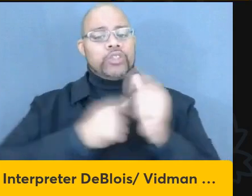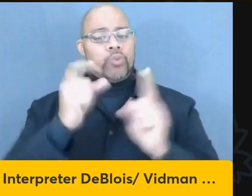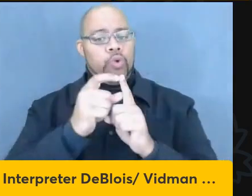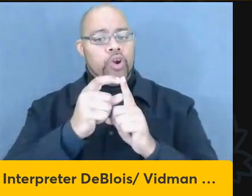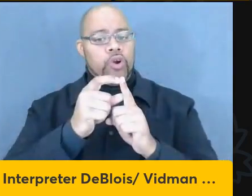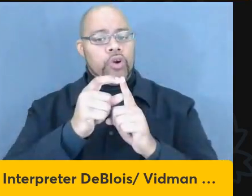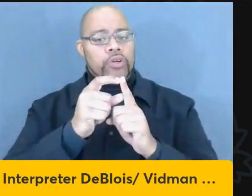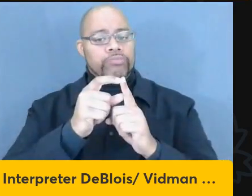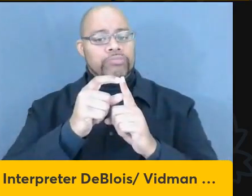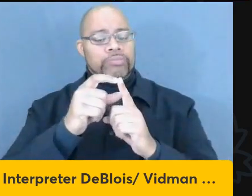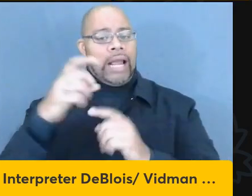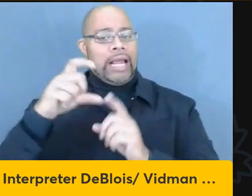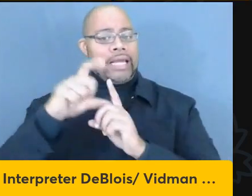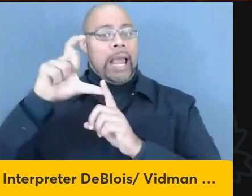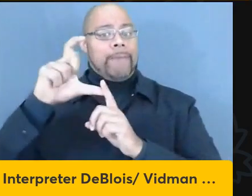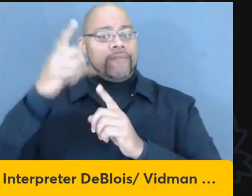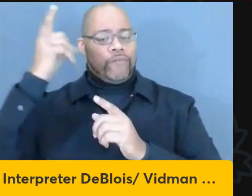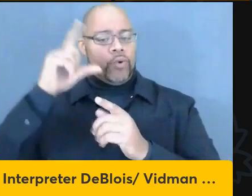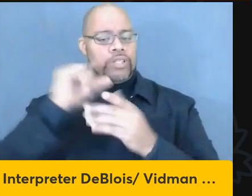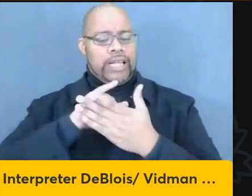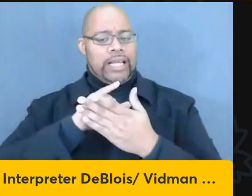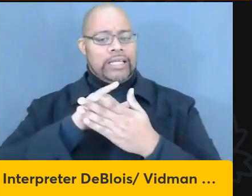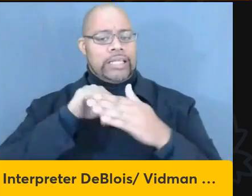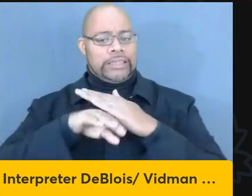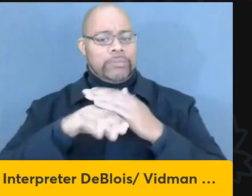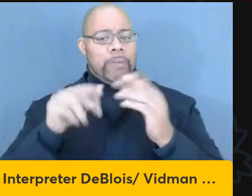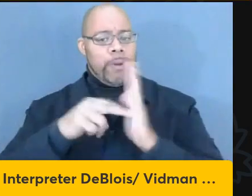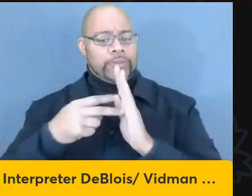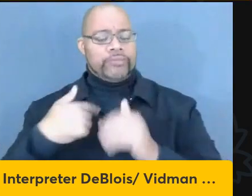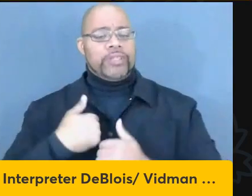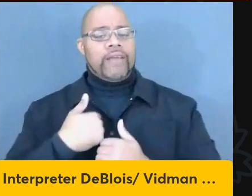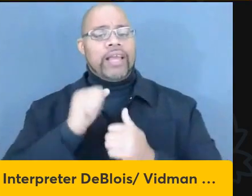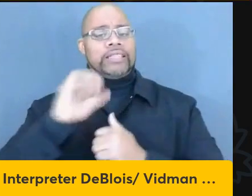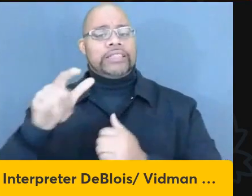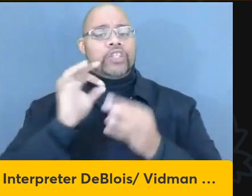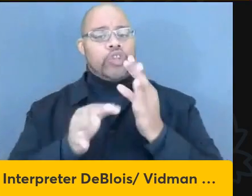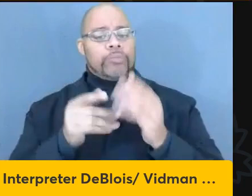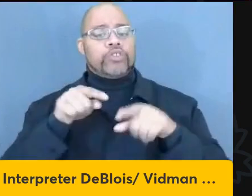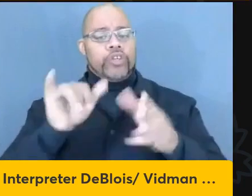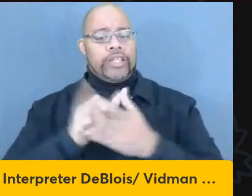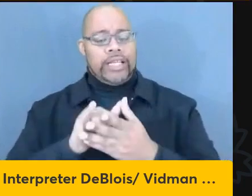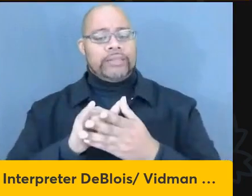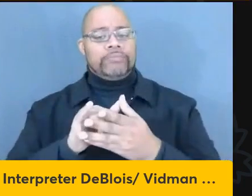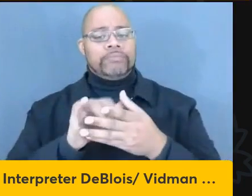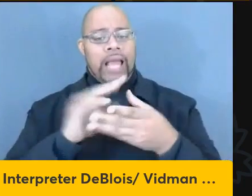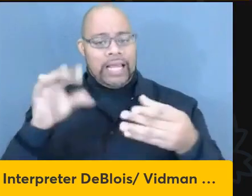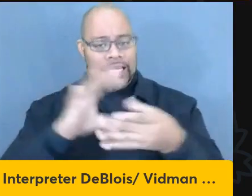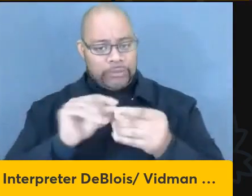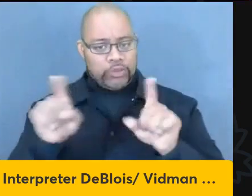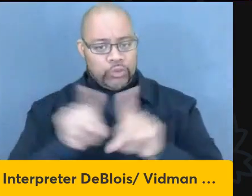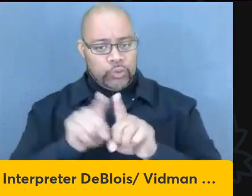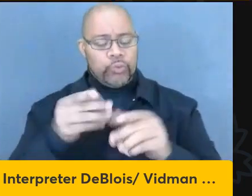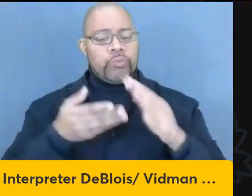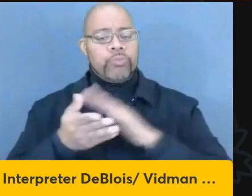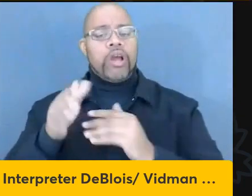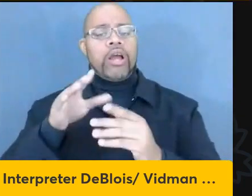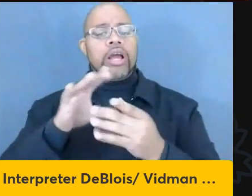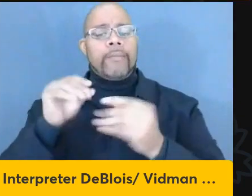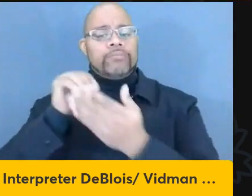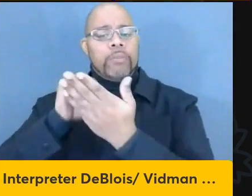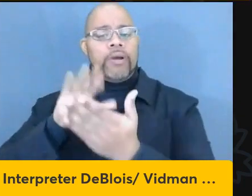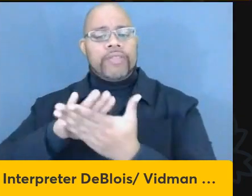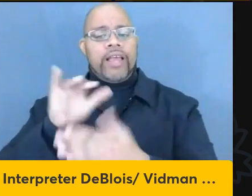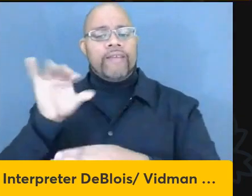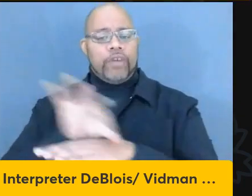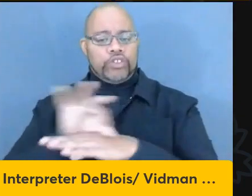accessibility purposes. We will have live captions and ACL interpreters during the sessions, and you can submit questions through the comment function on the platform,